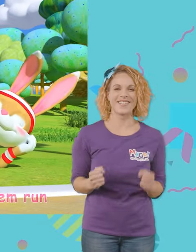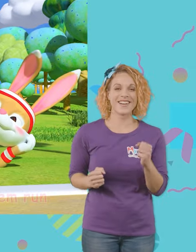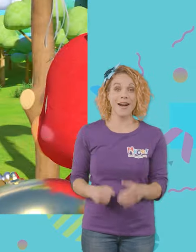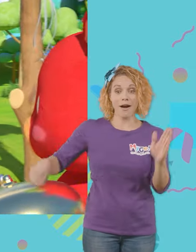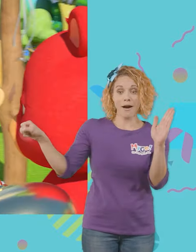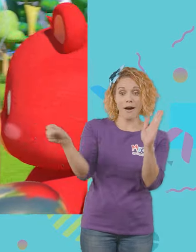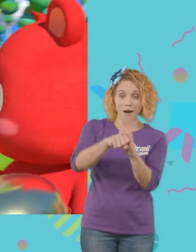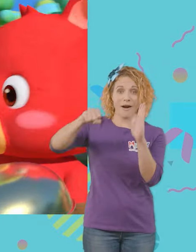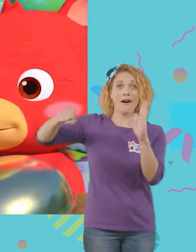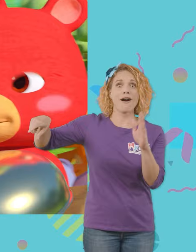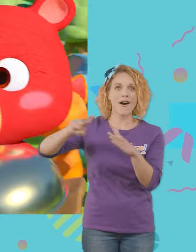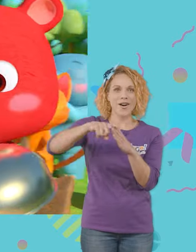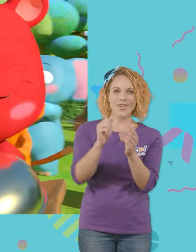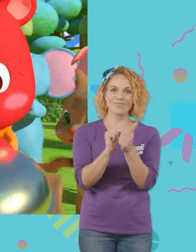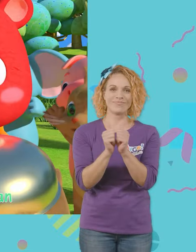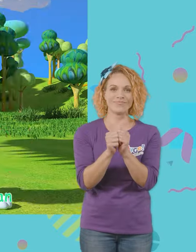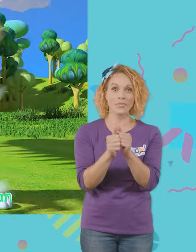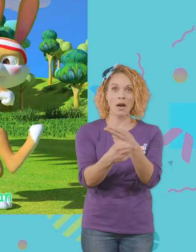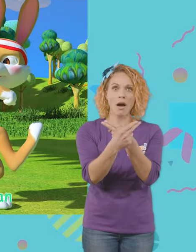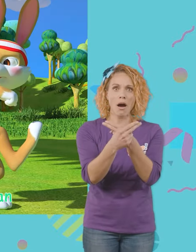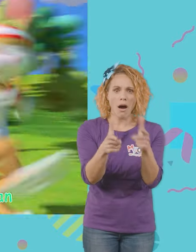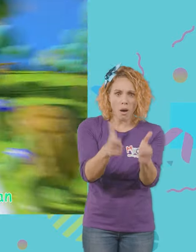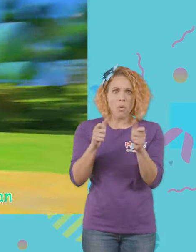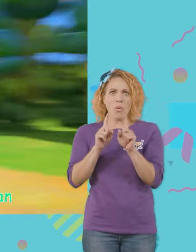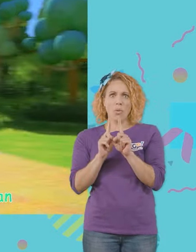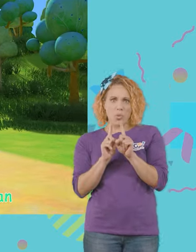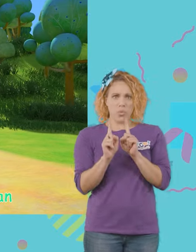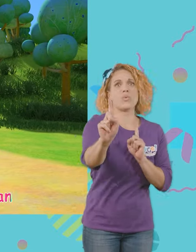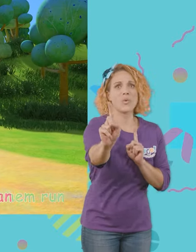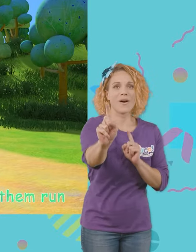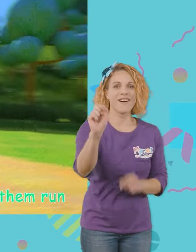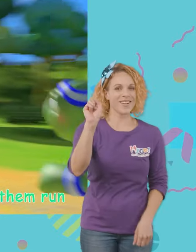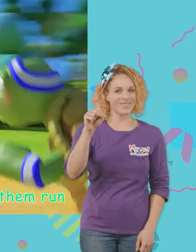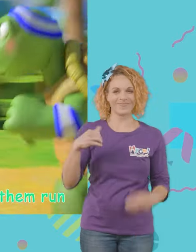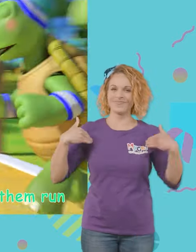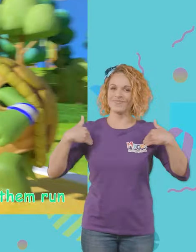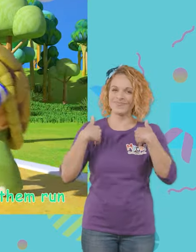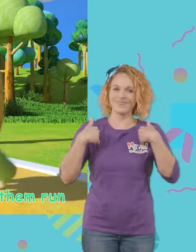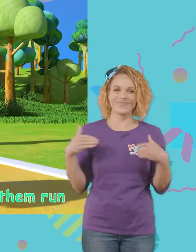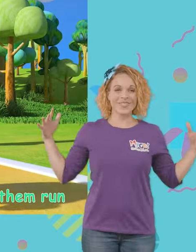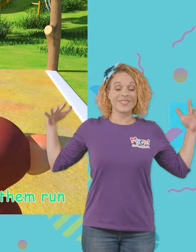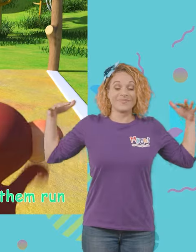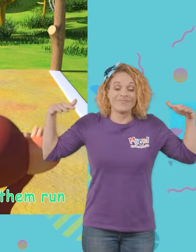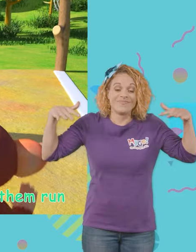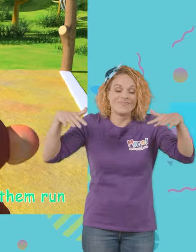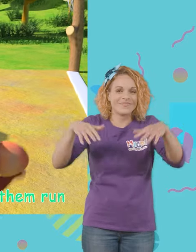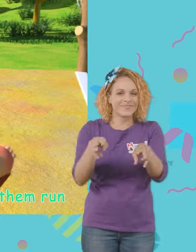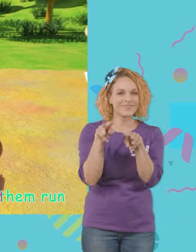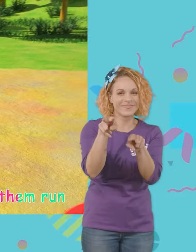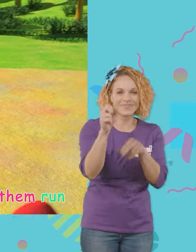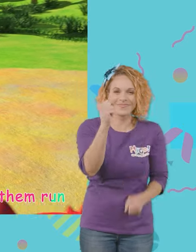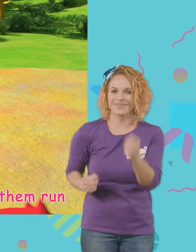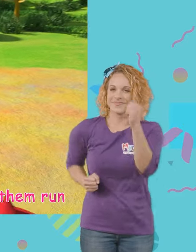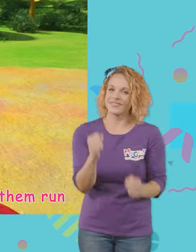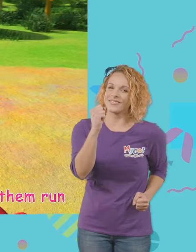them run! With the bell the rings began and passed away The quick hare ran, oh yes, the animals came down to